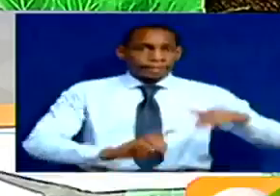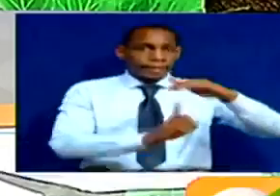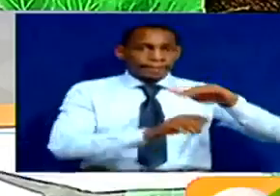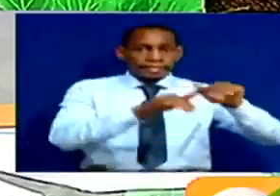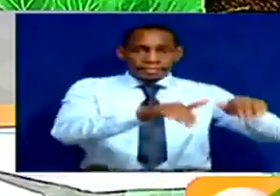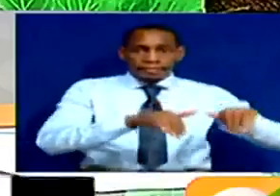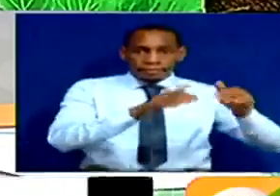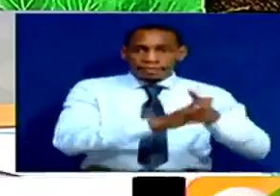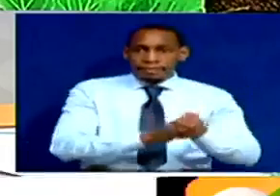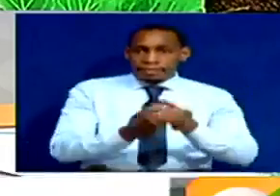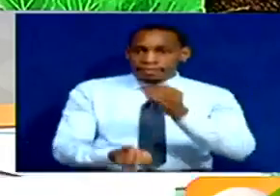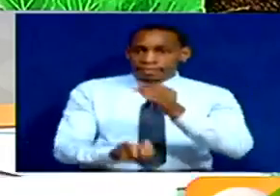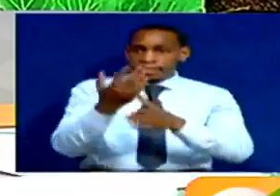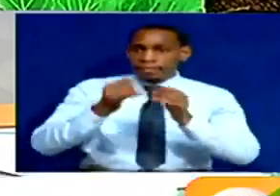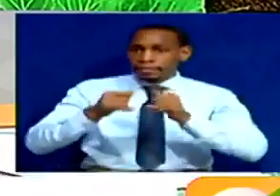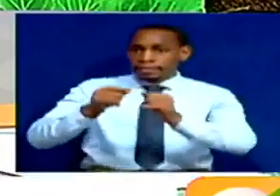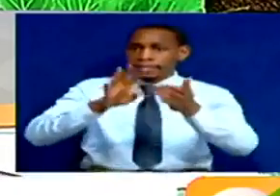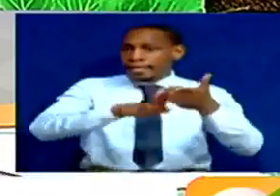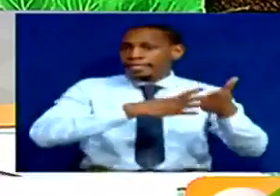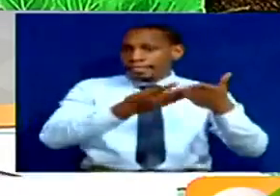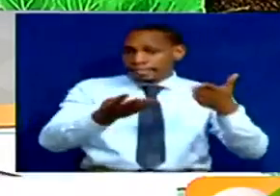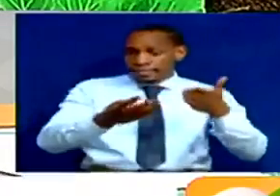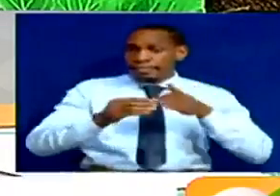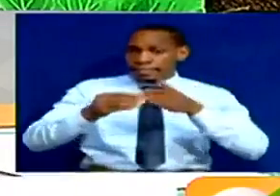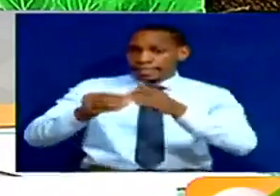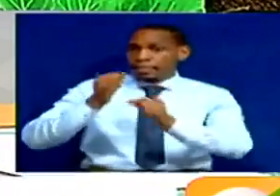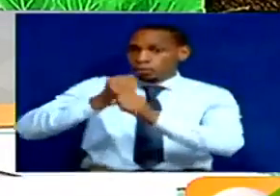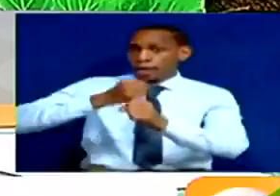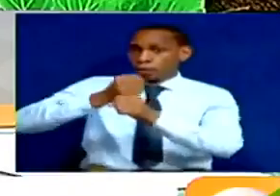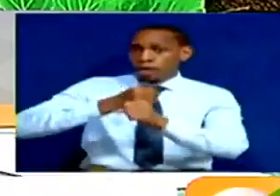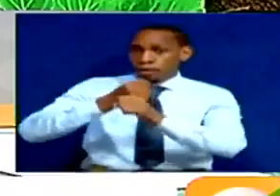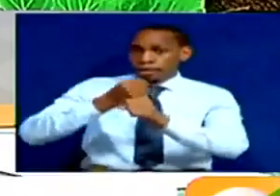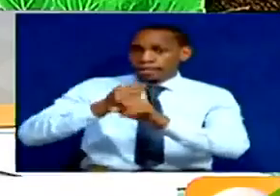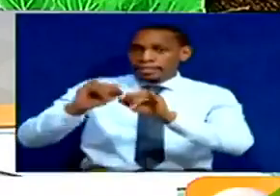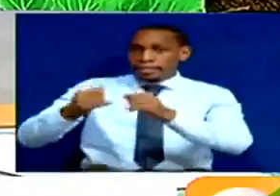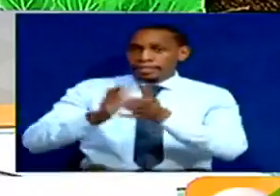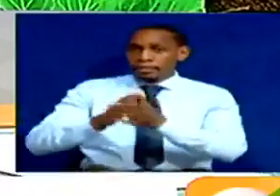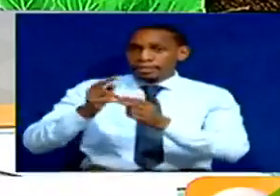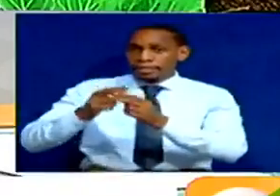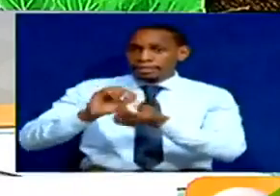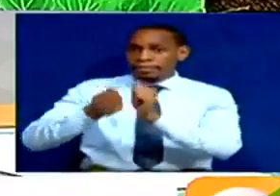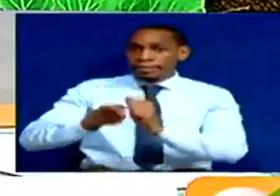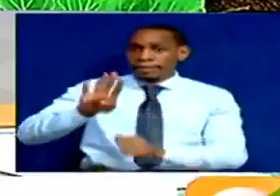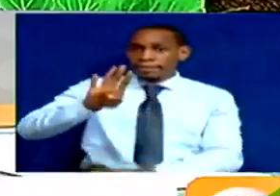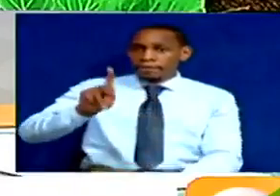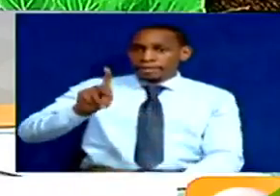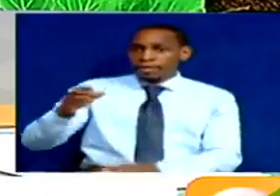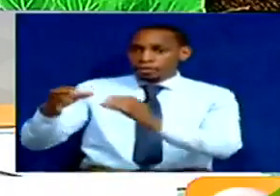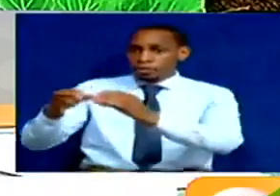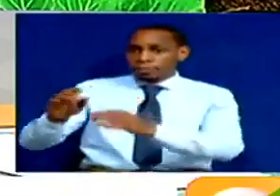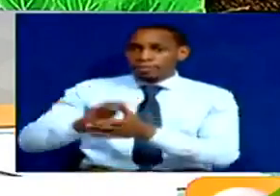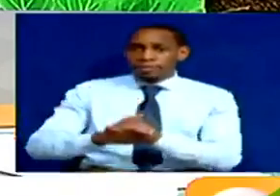The Ministry of Agriculture has put in place an implementation framework that will guide operations of the newly rebranded 4K clubs in the